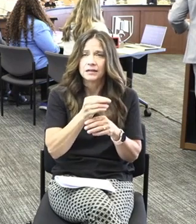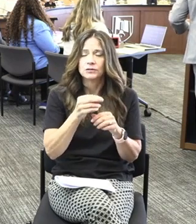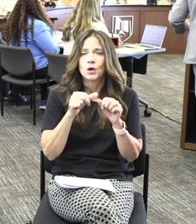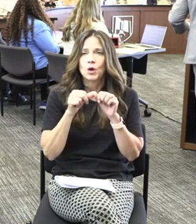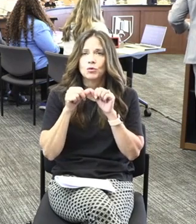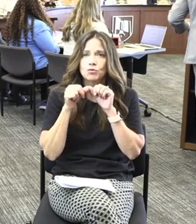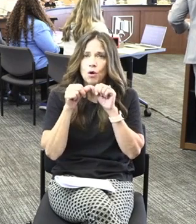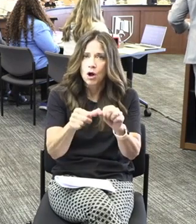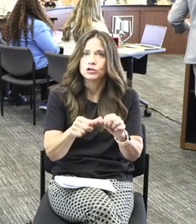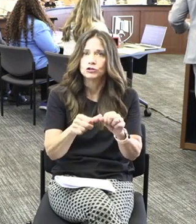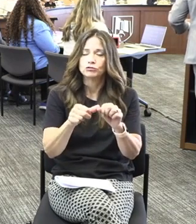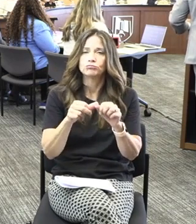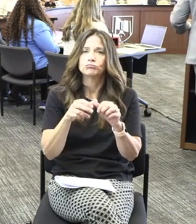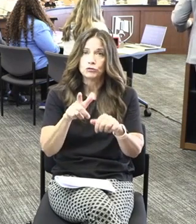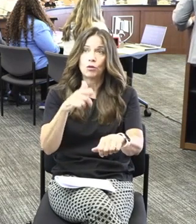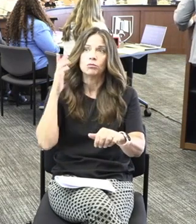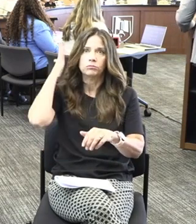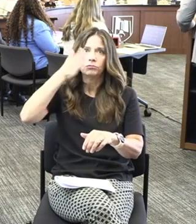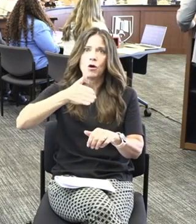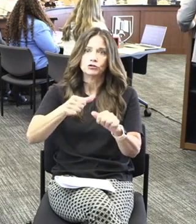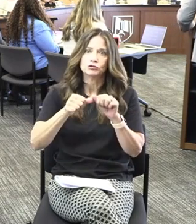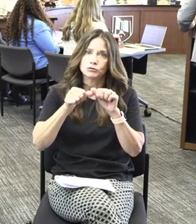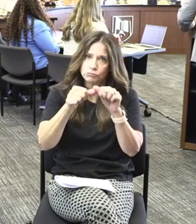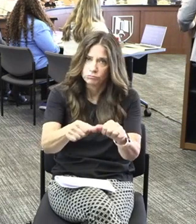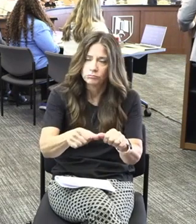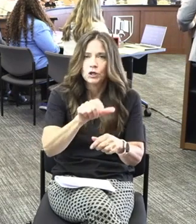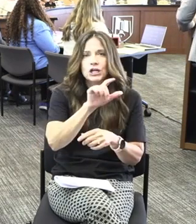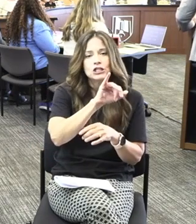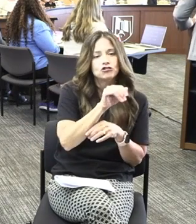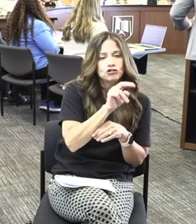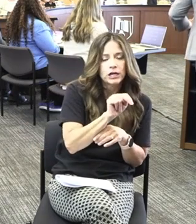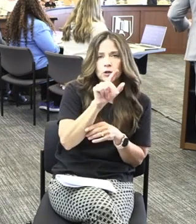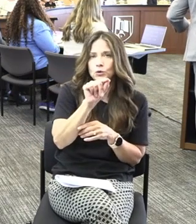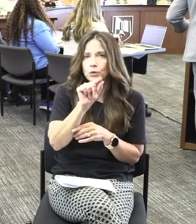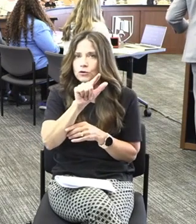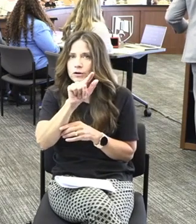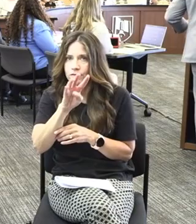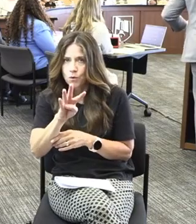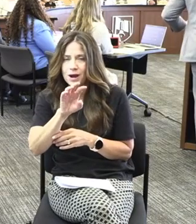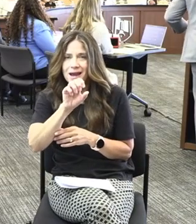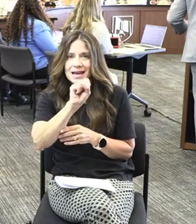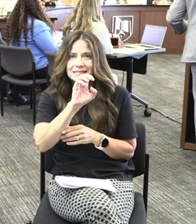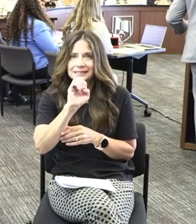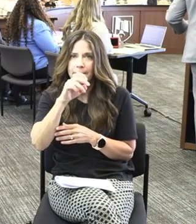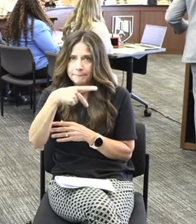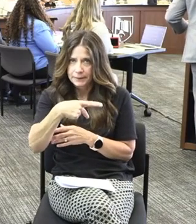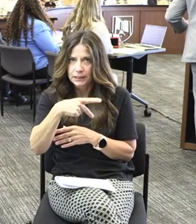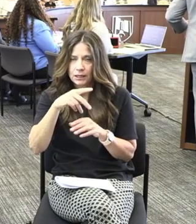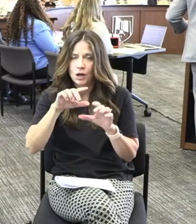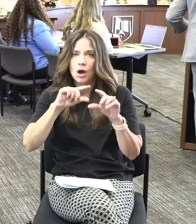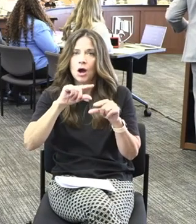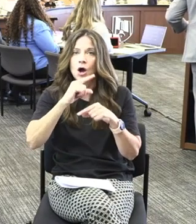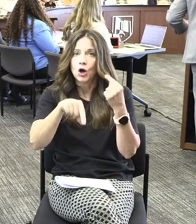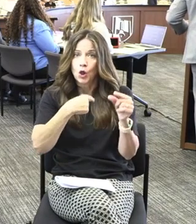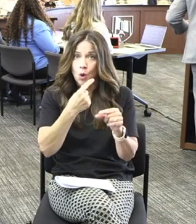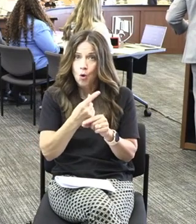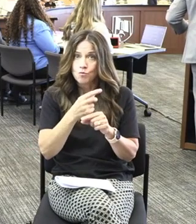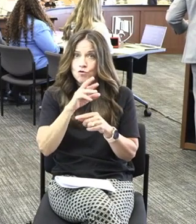sustainability. In January 2024, S&P Global Rating